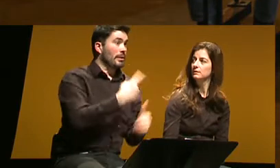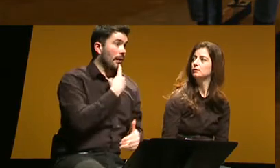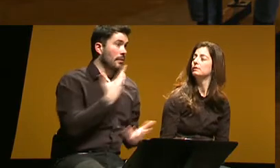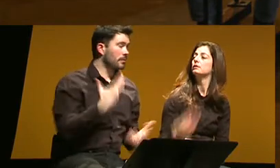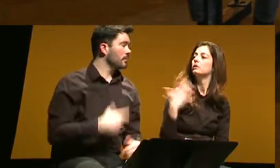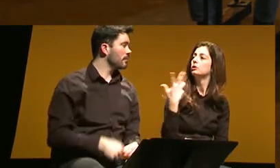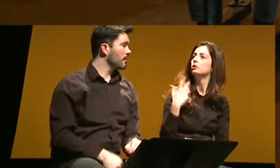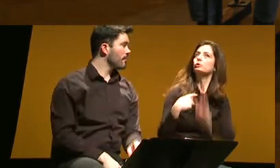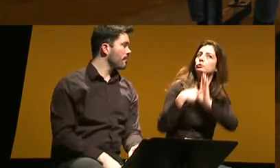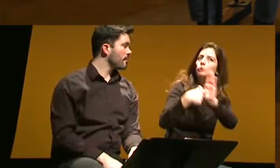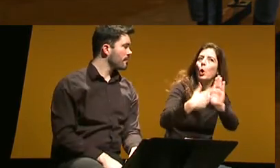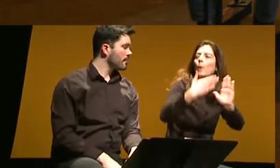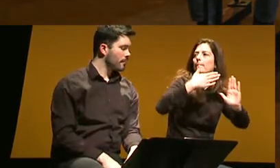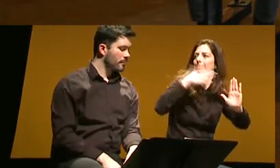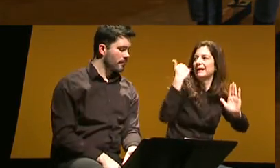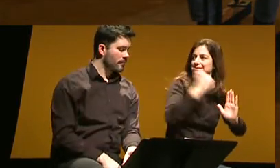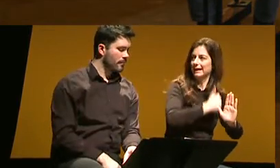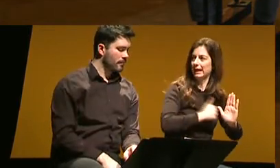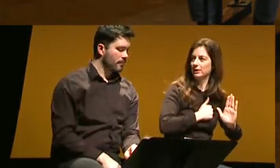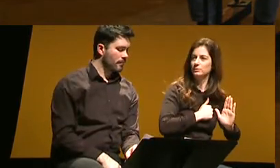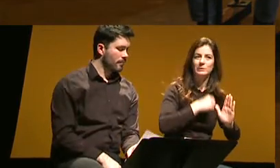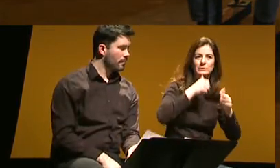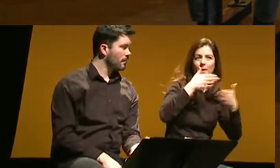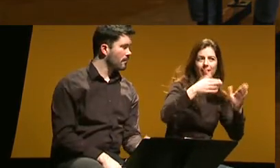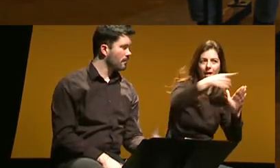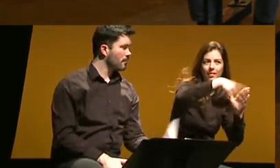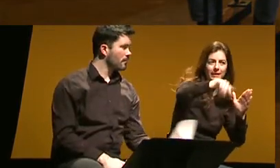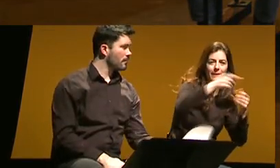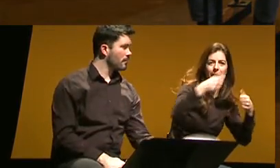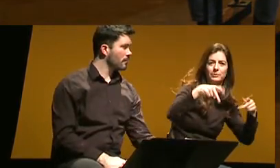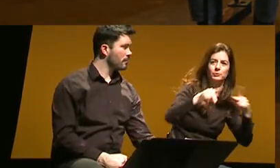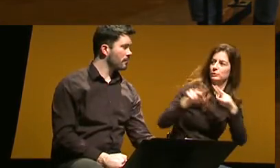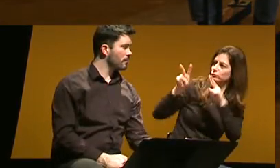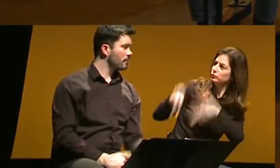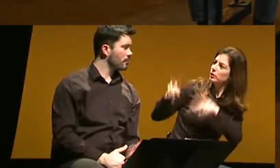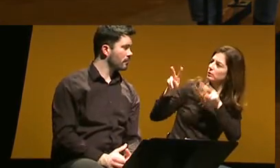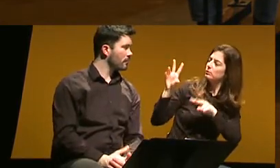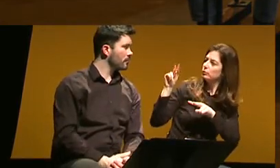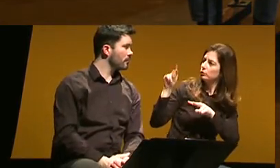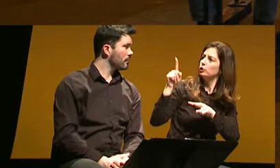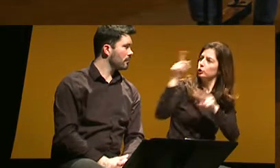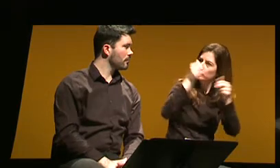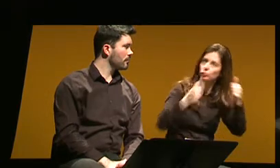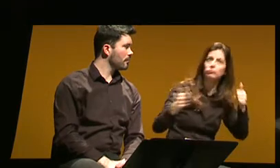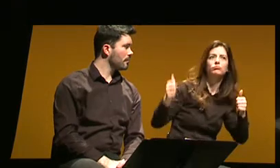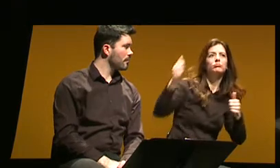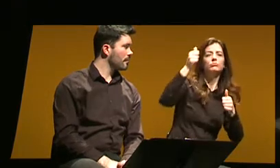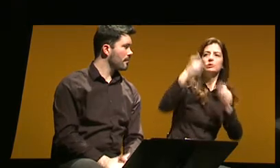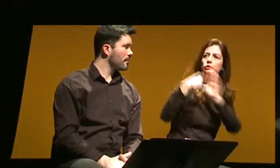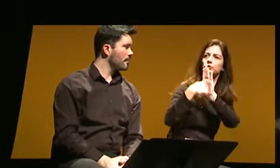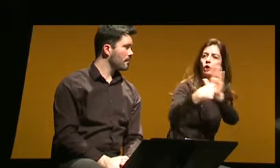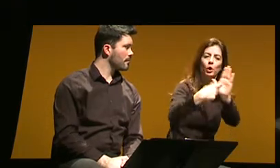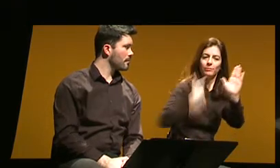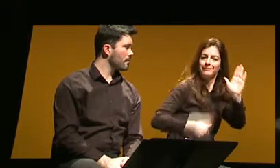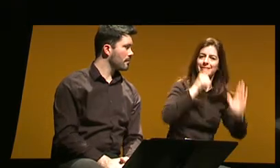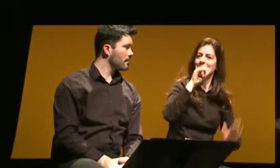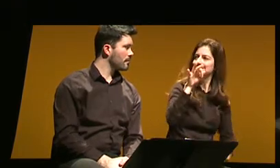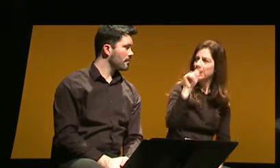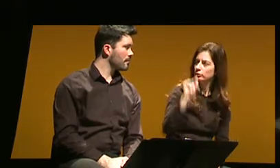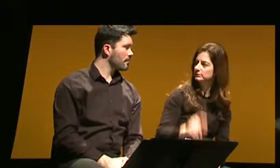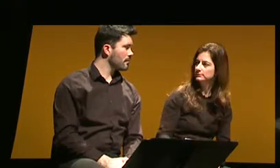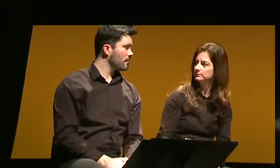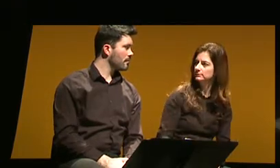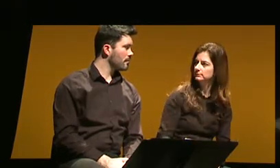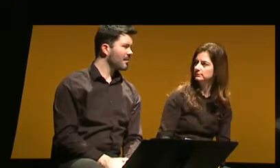forward. Don't give them an opportunity to judge you. Show them that Muslim does not equal terrorist. I think to myself, what about